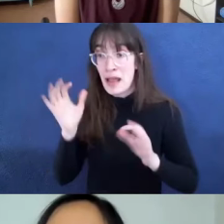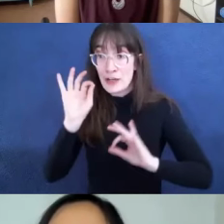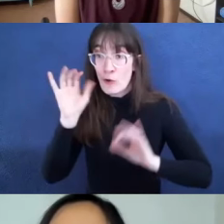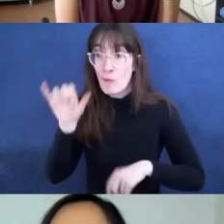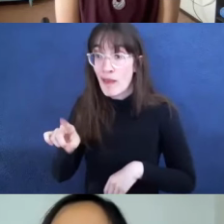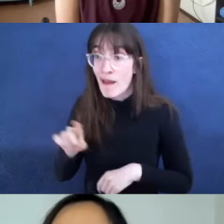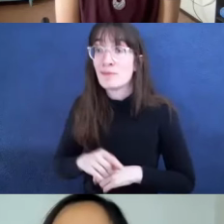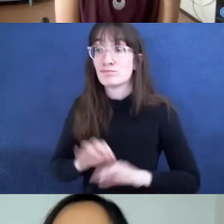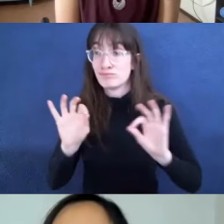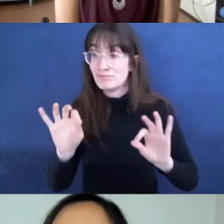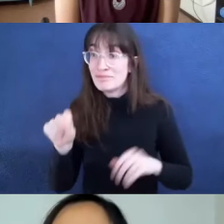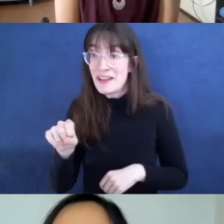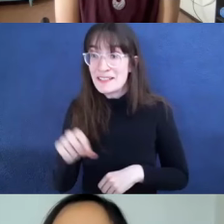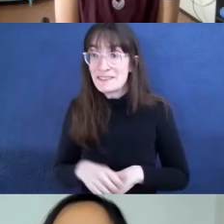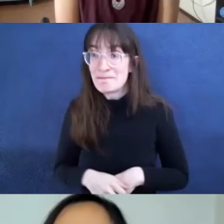Yes.